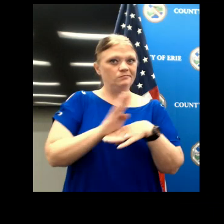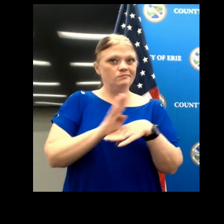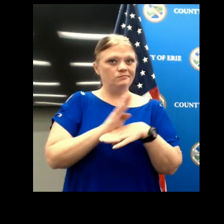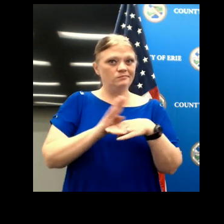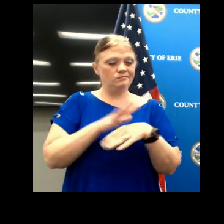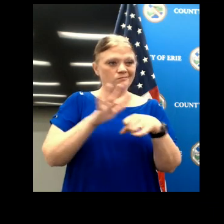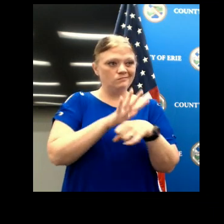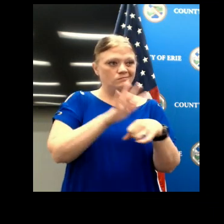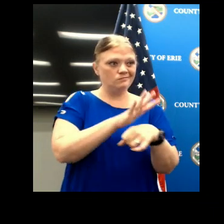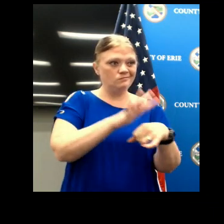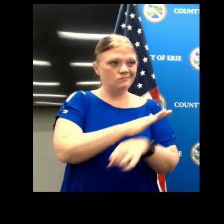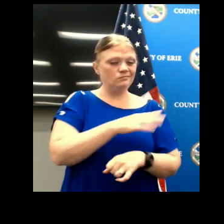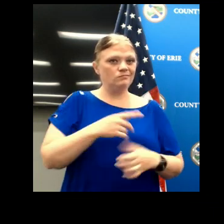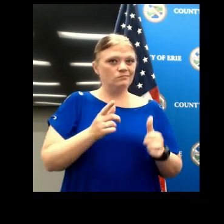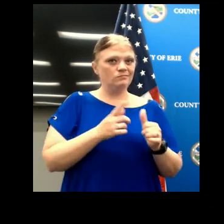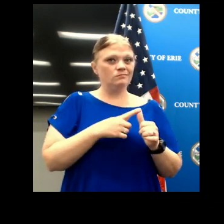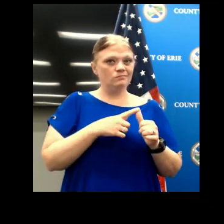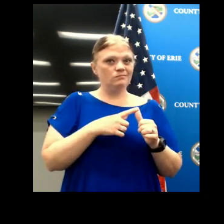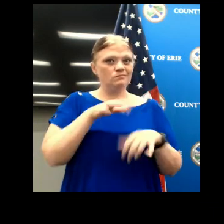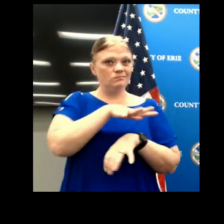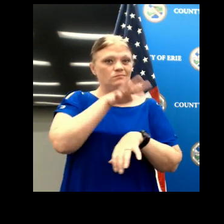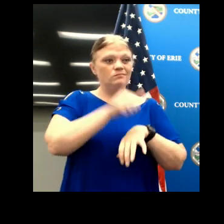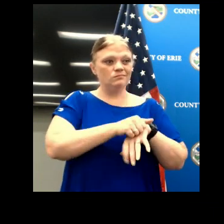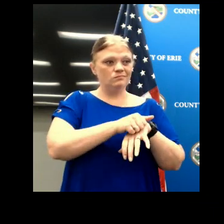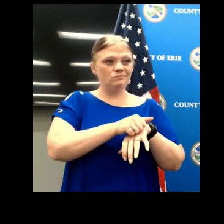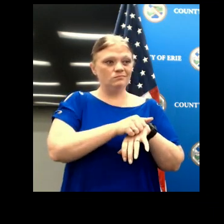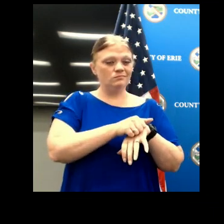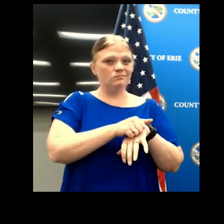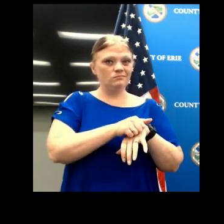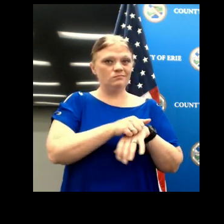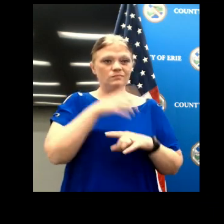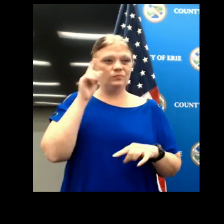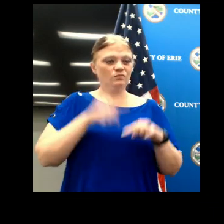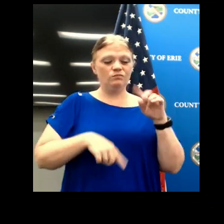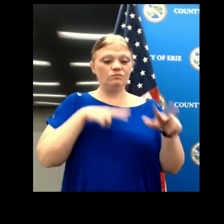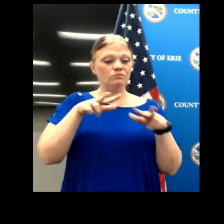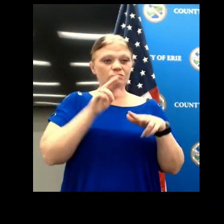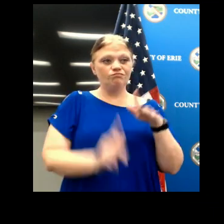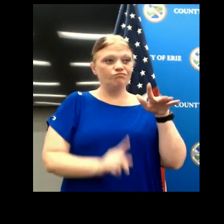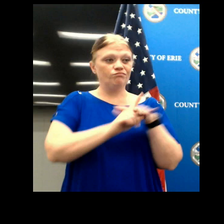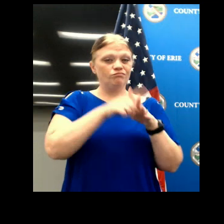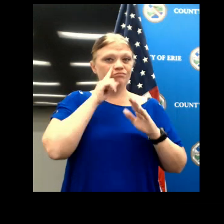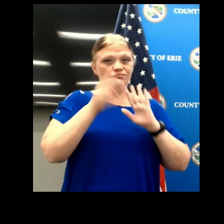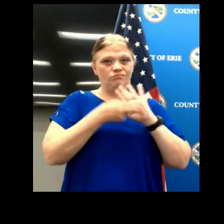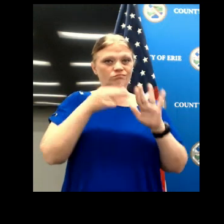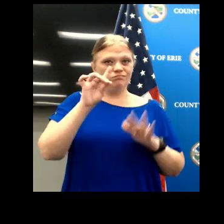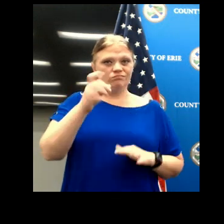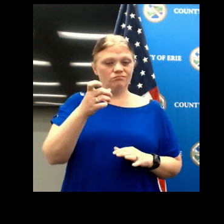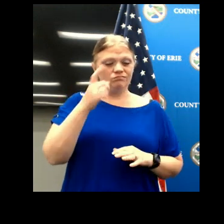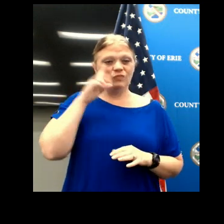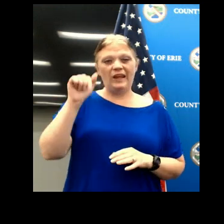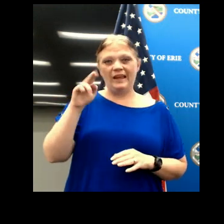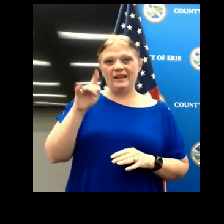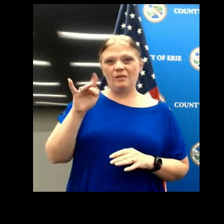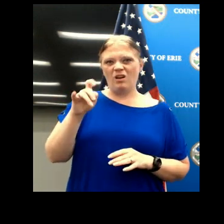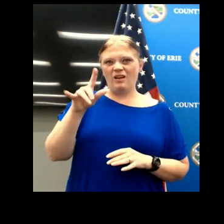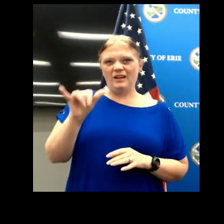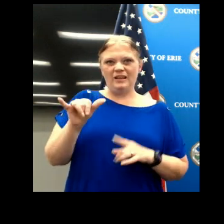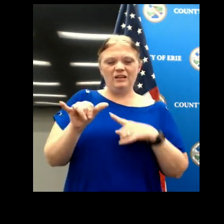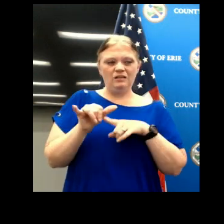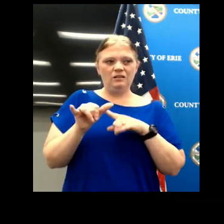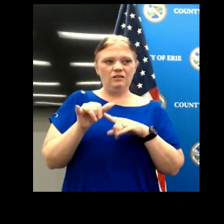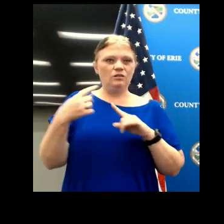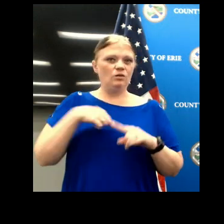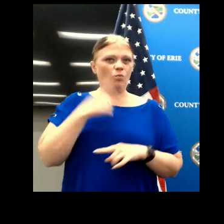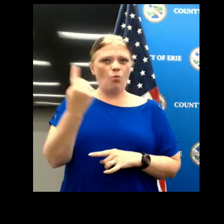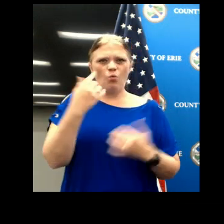So please call to schedule an appointment, and you can't expect to walk up for the diagnostic testing. For the antibody testing, we